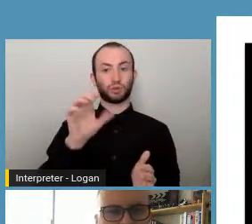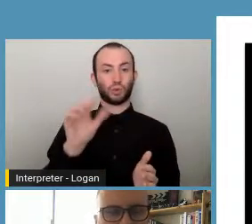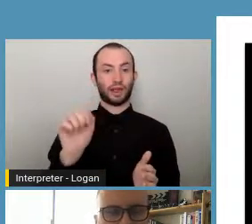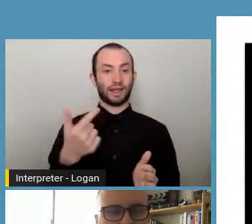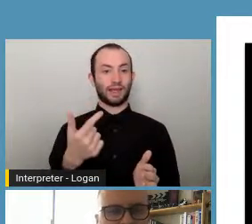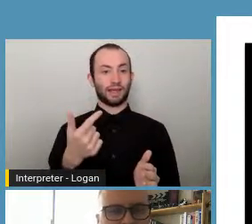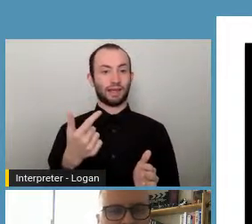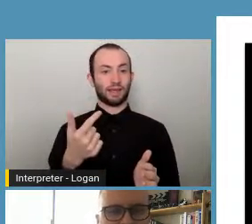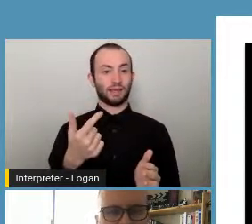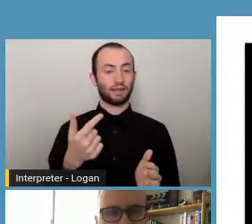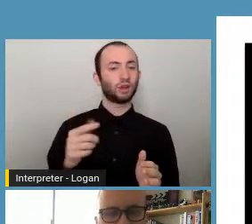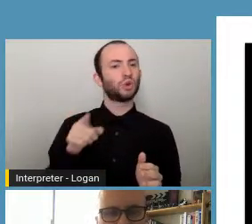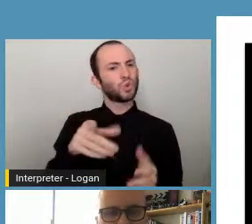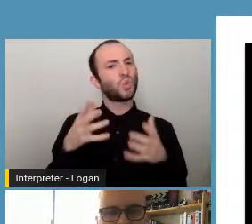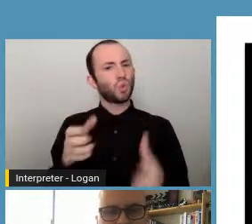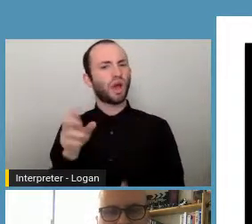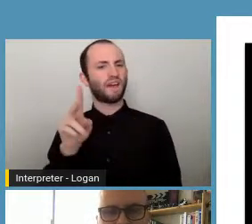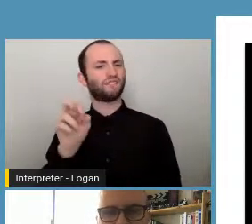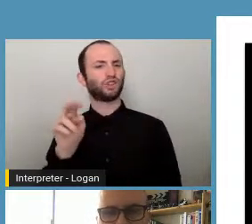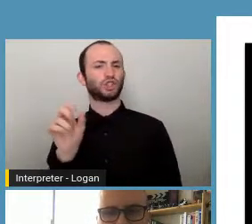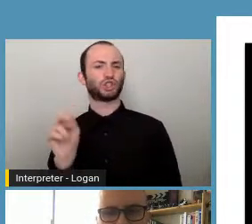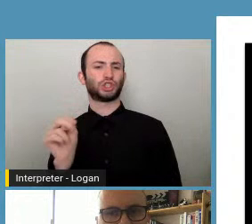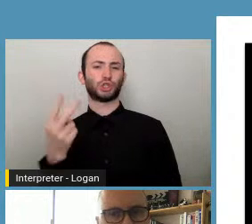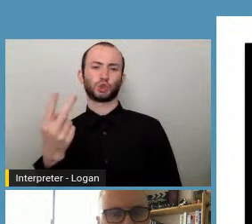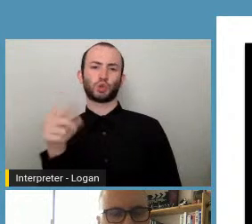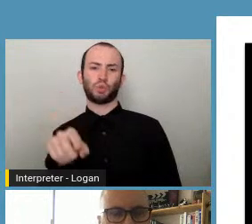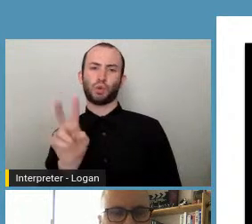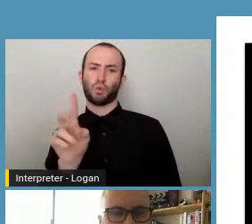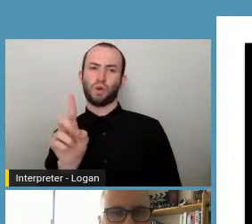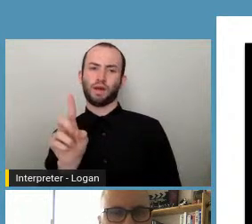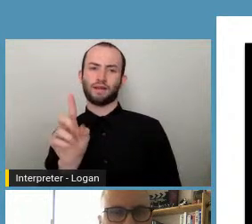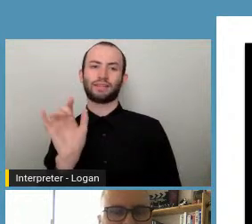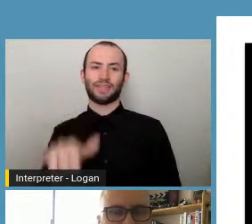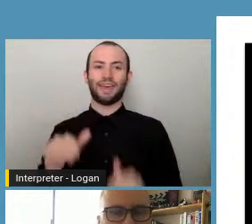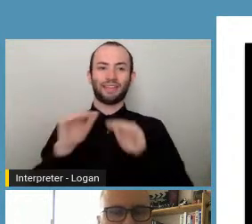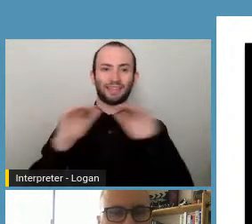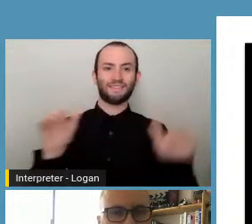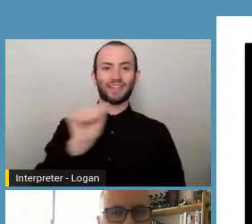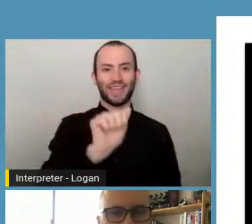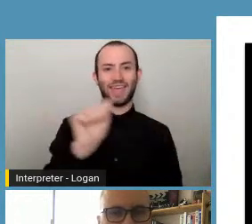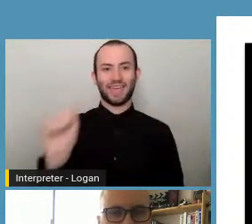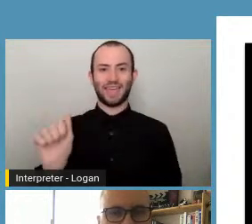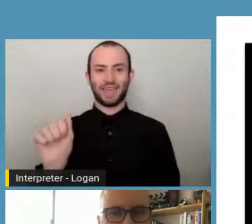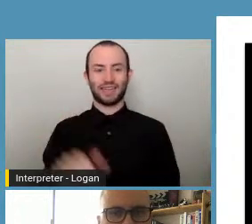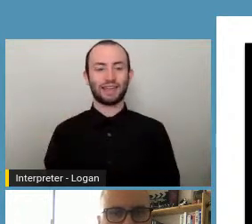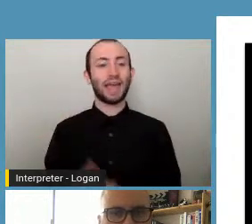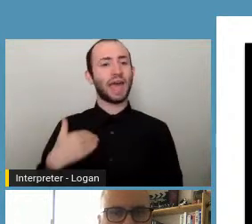want to be targeting. And the conformance level is broken down into 3 areas, A,